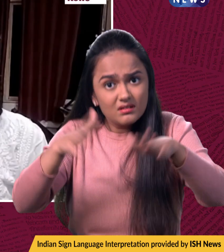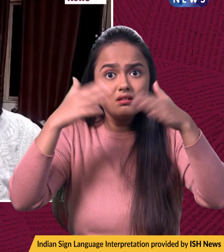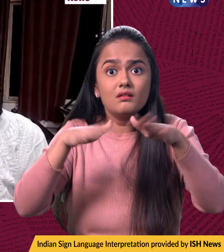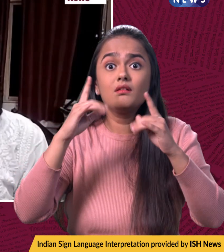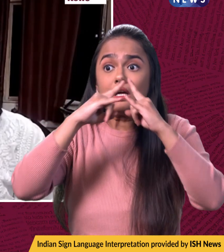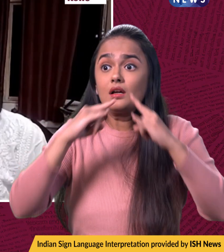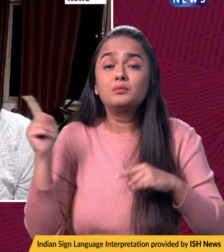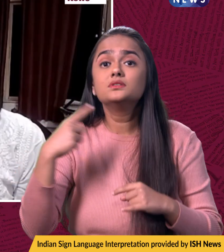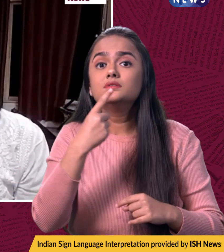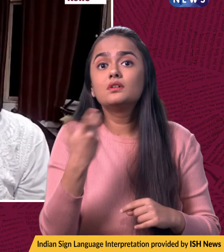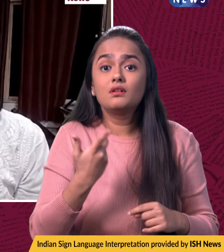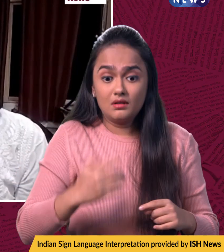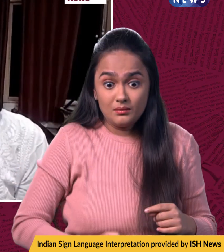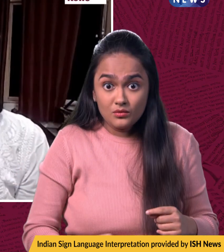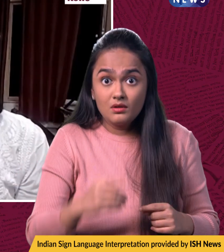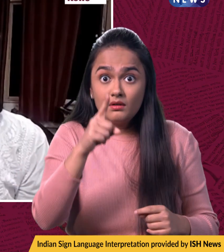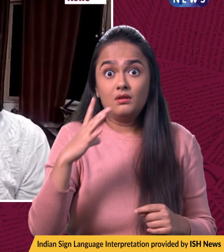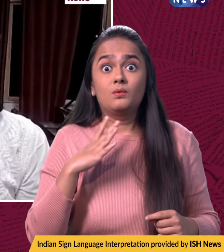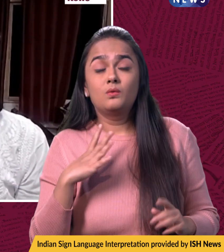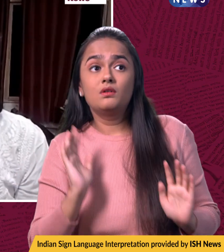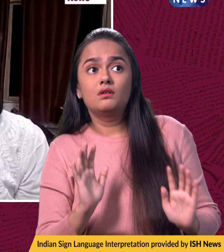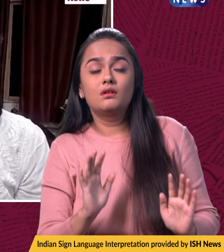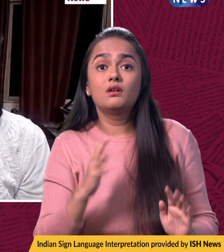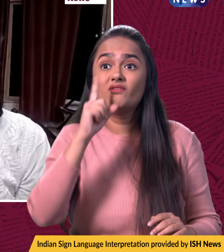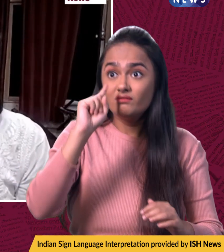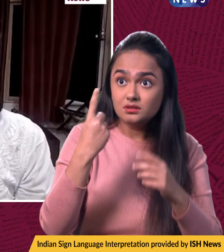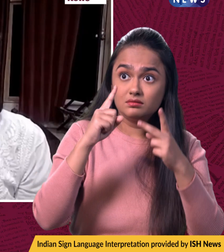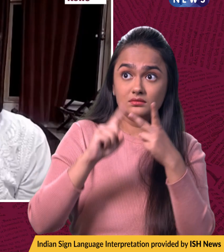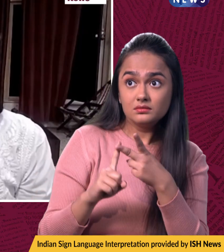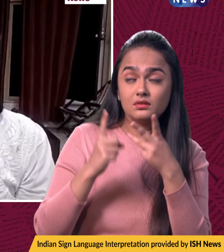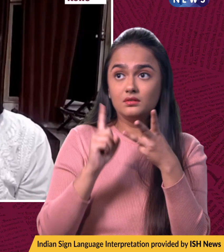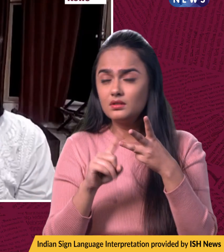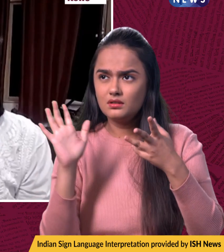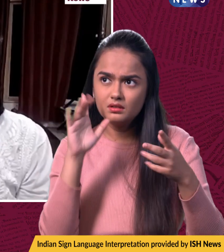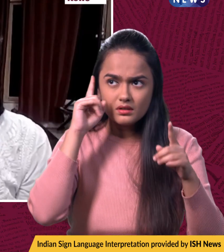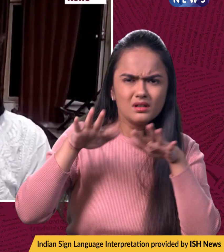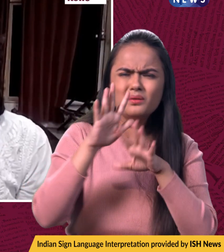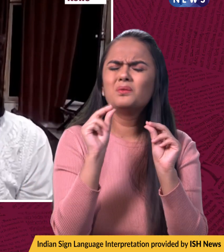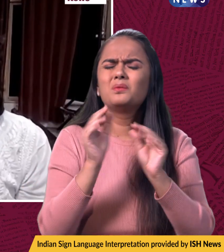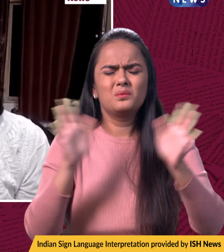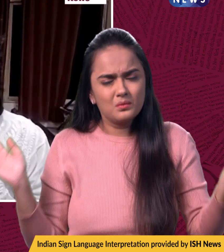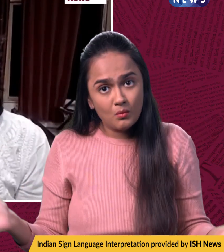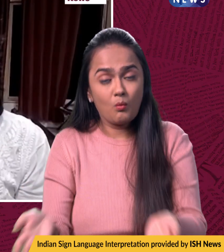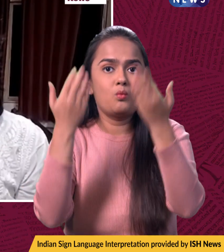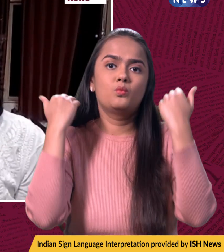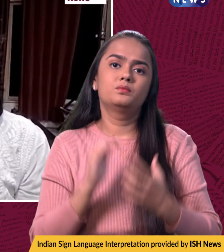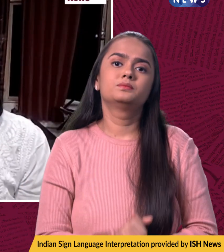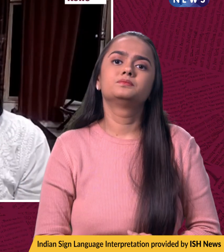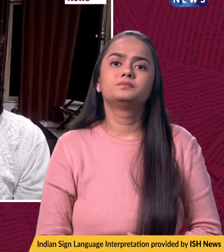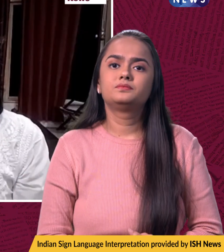is calling on pregnant women not to wait to get their first, second, or the booster dose.